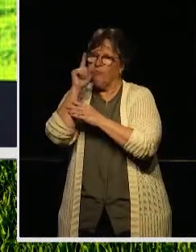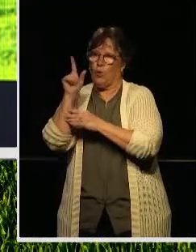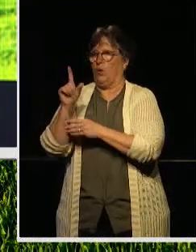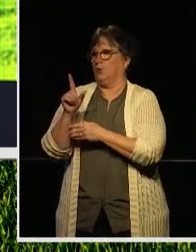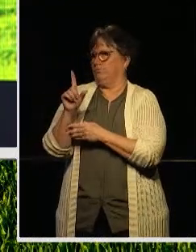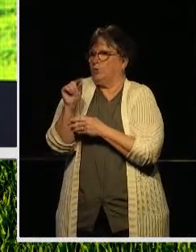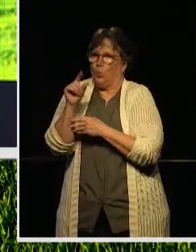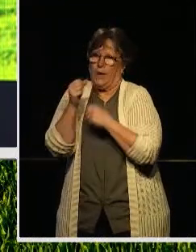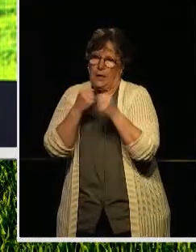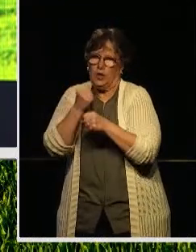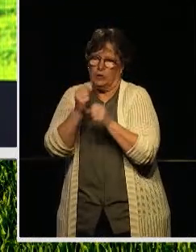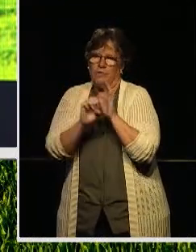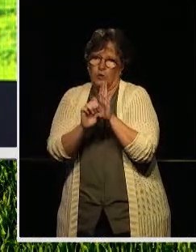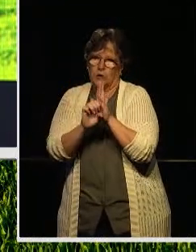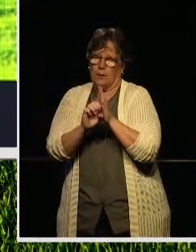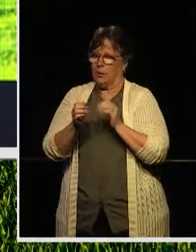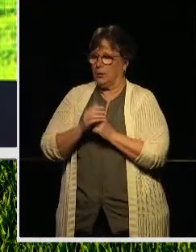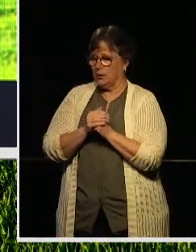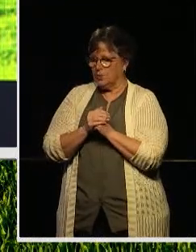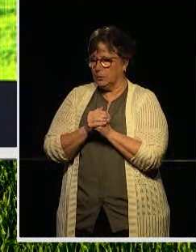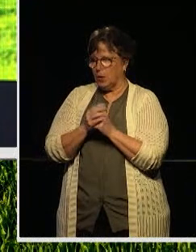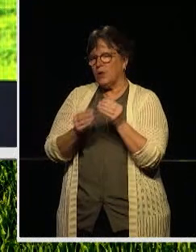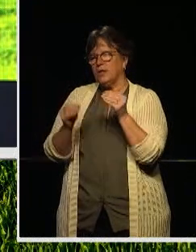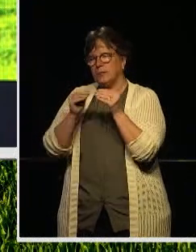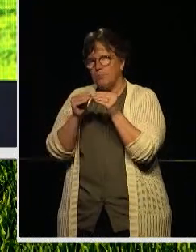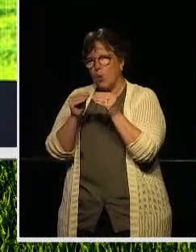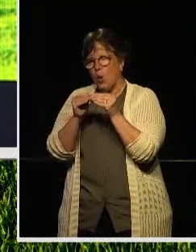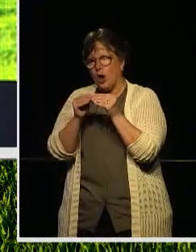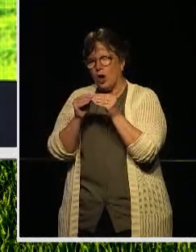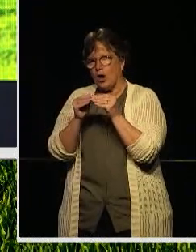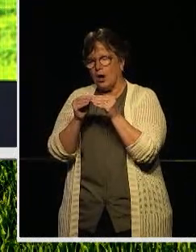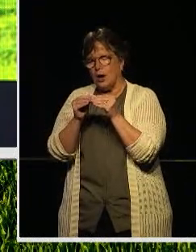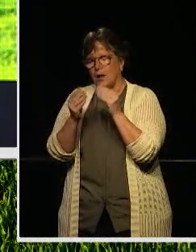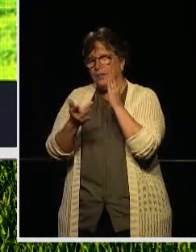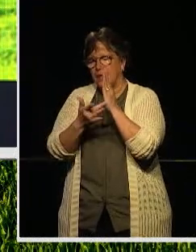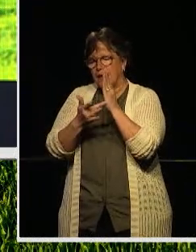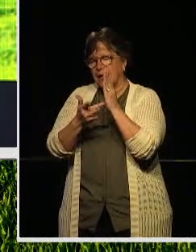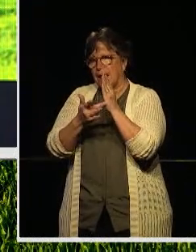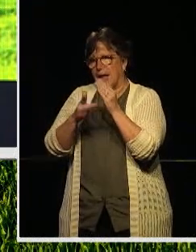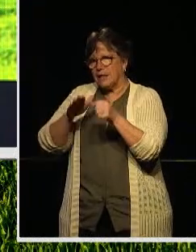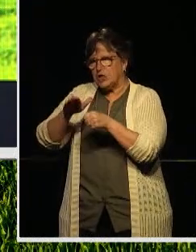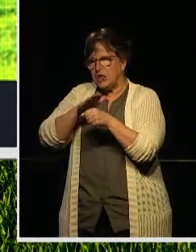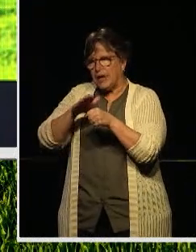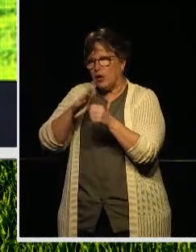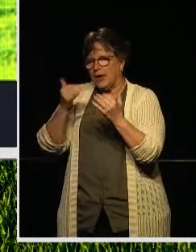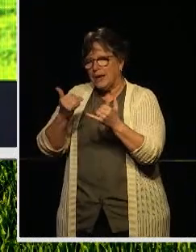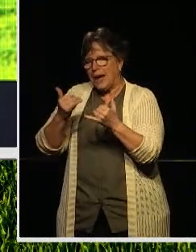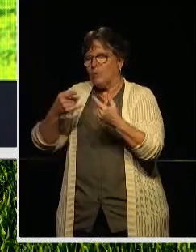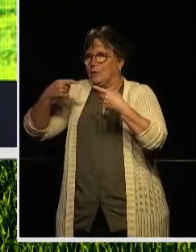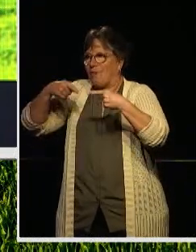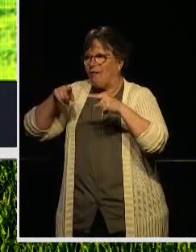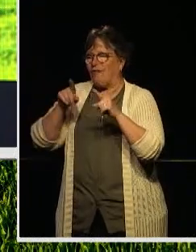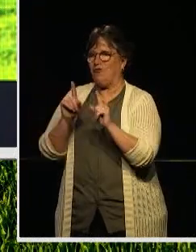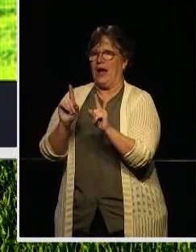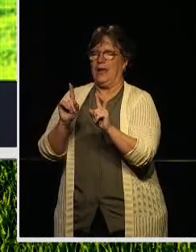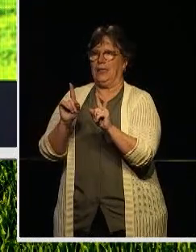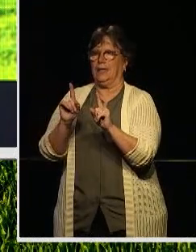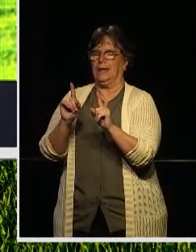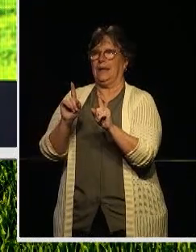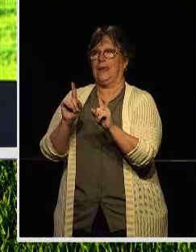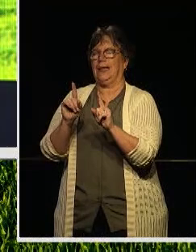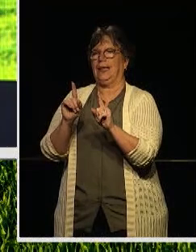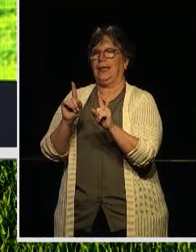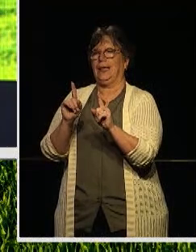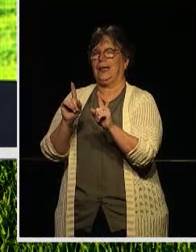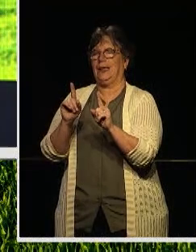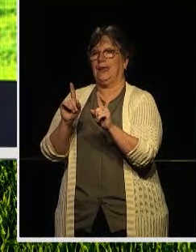just seeing, I think it's more the onus on the technology side is finally coming along to the point where it is usable, not